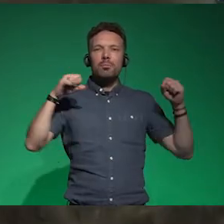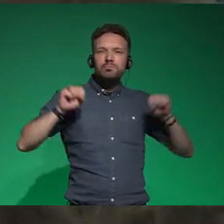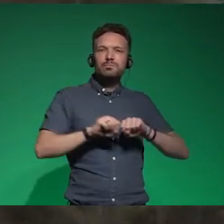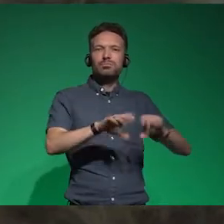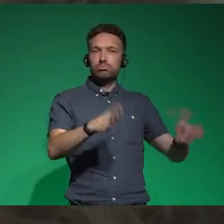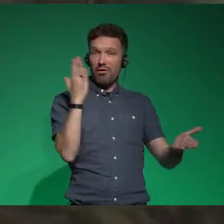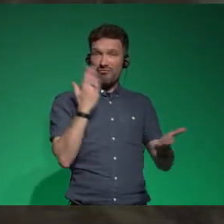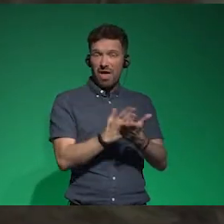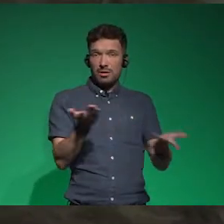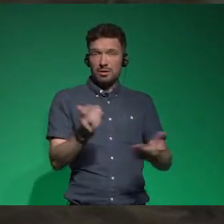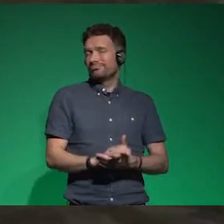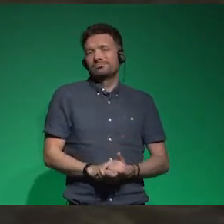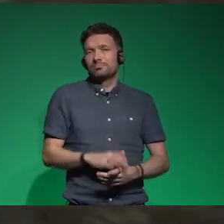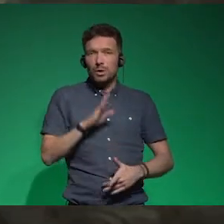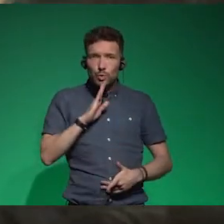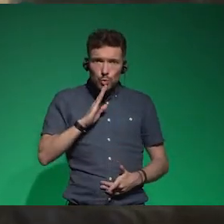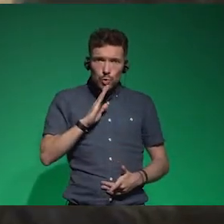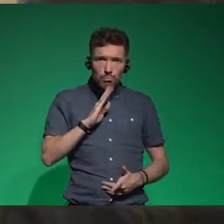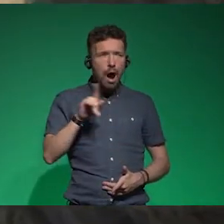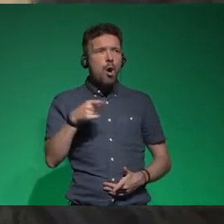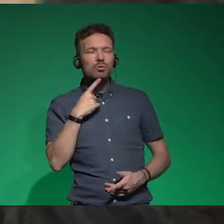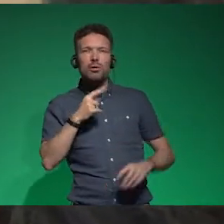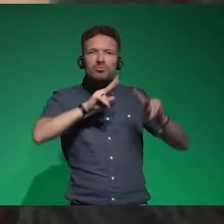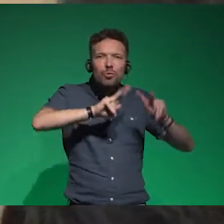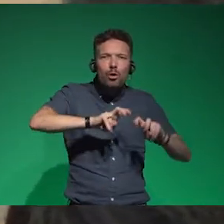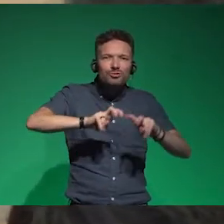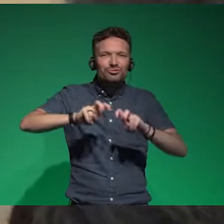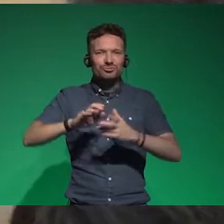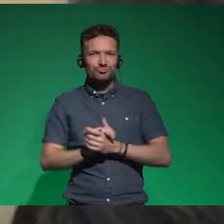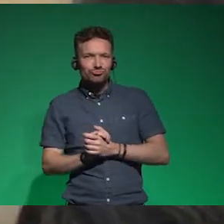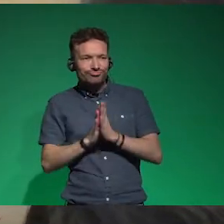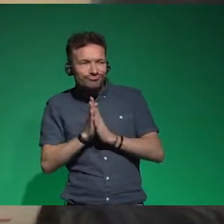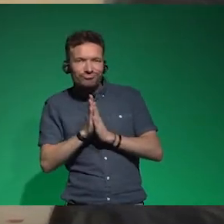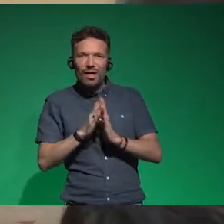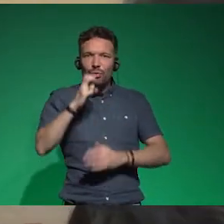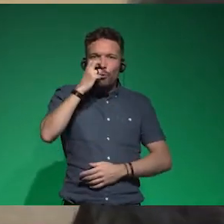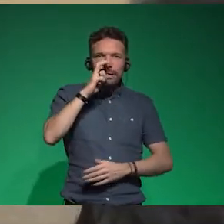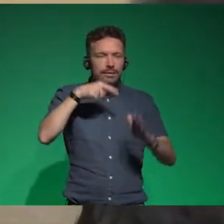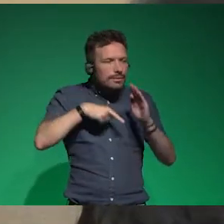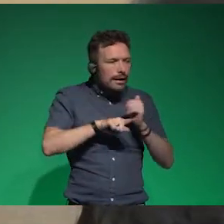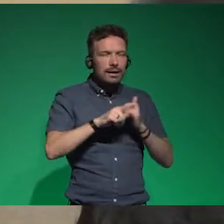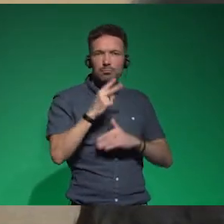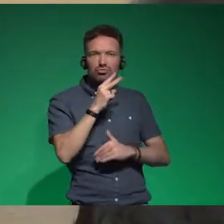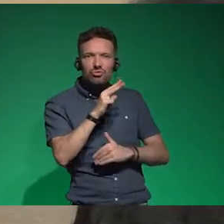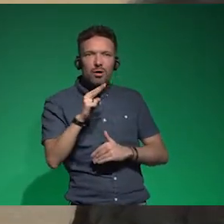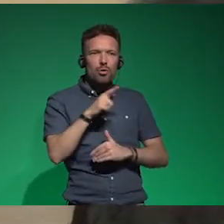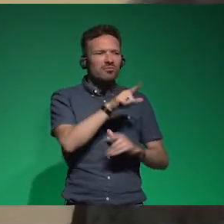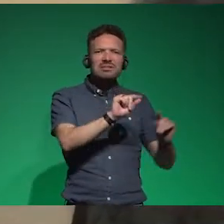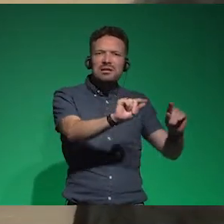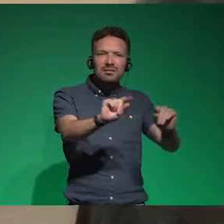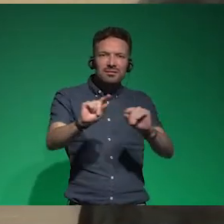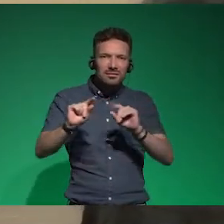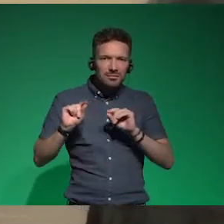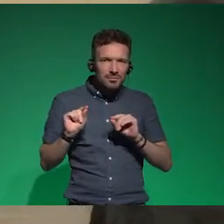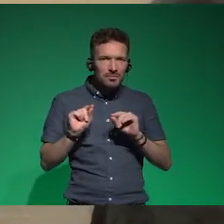can, we try to like, publish also some of the what we are doing